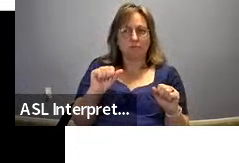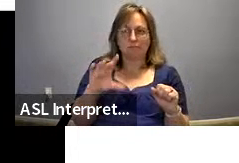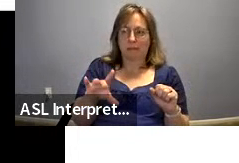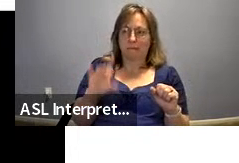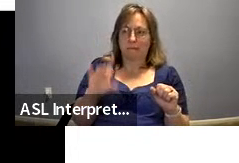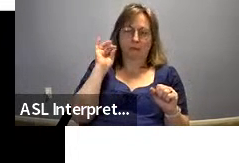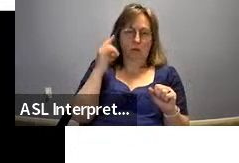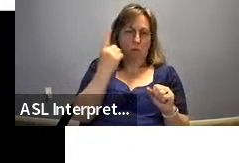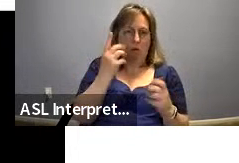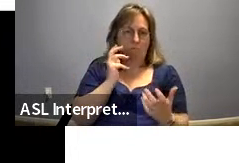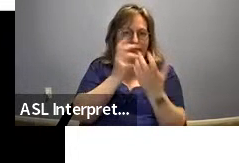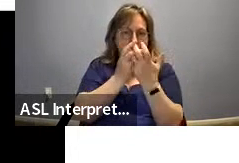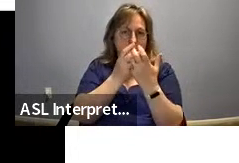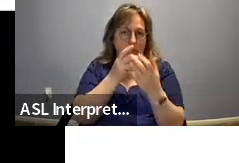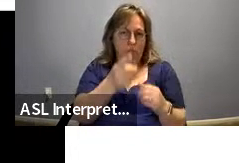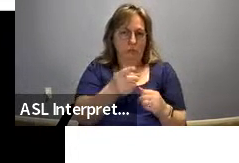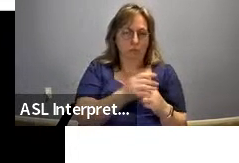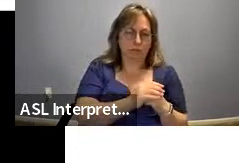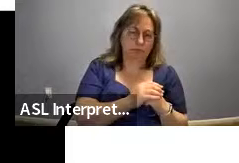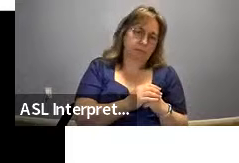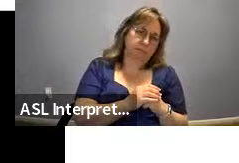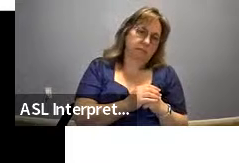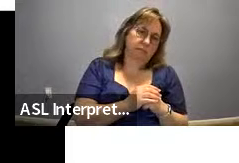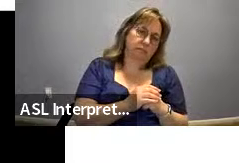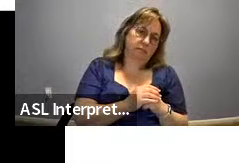sense for you.